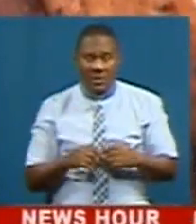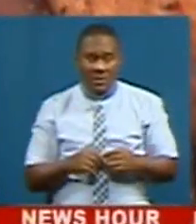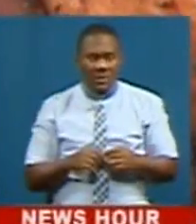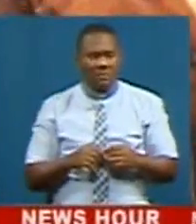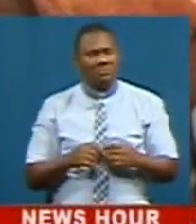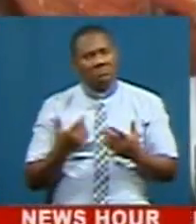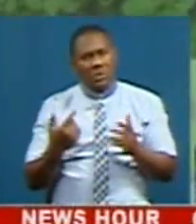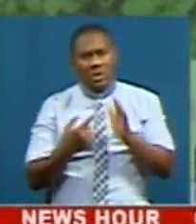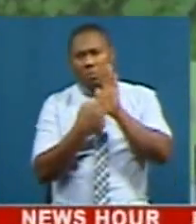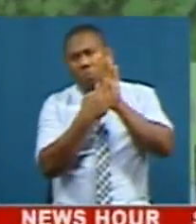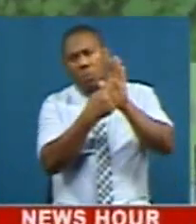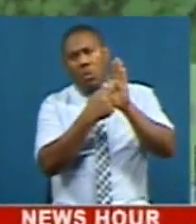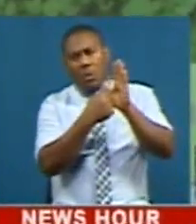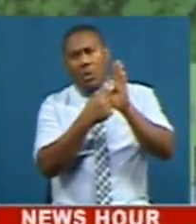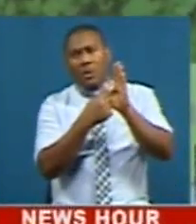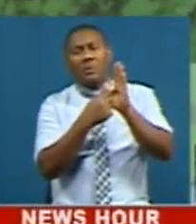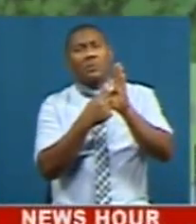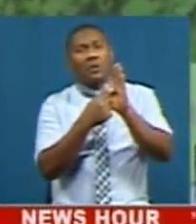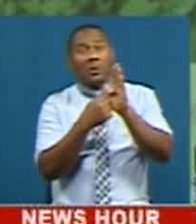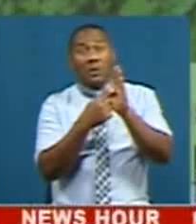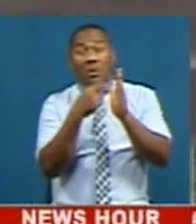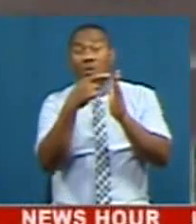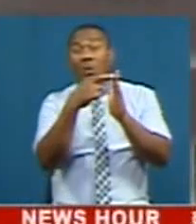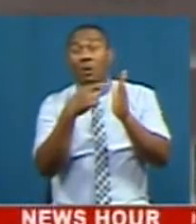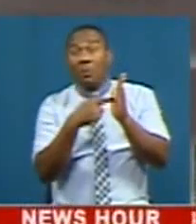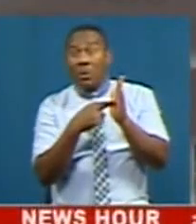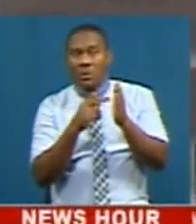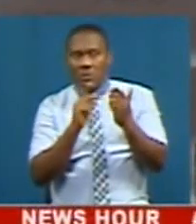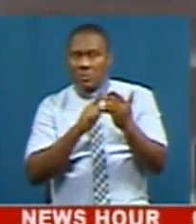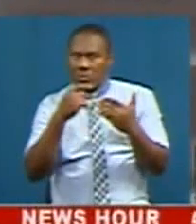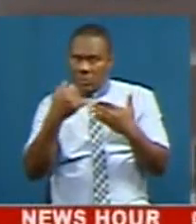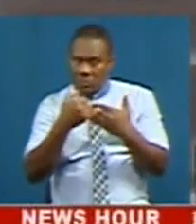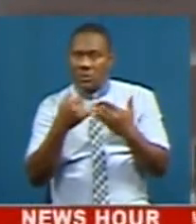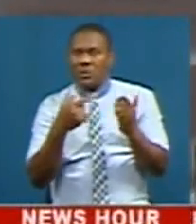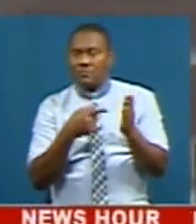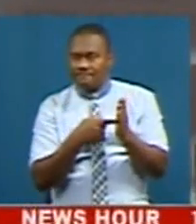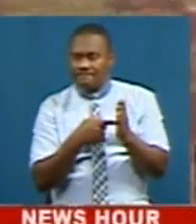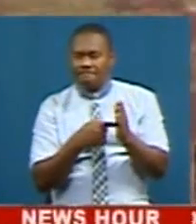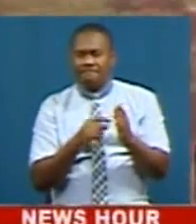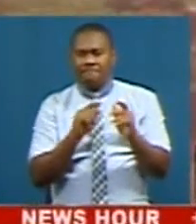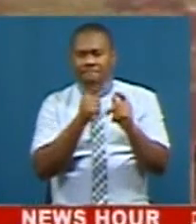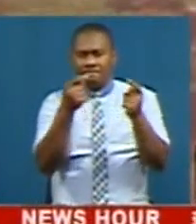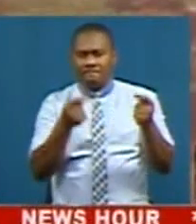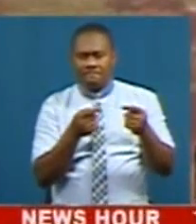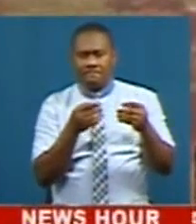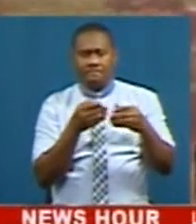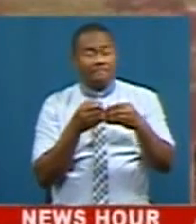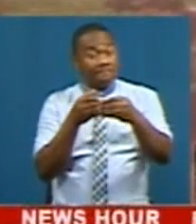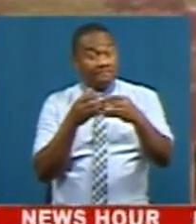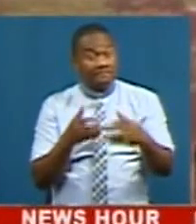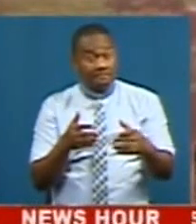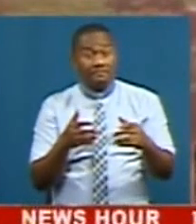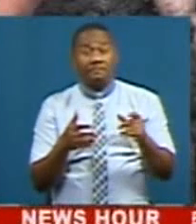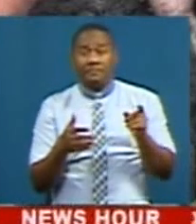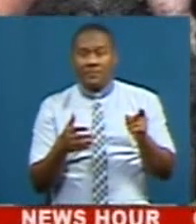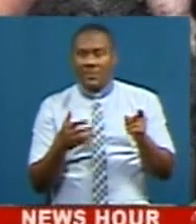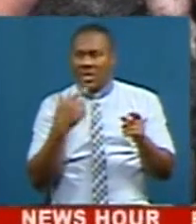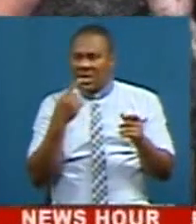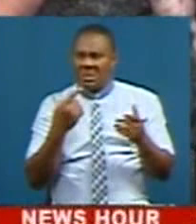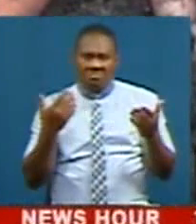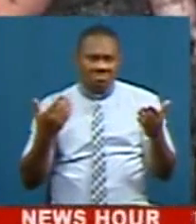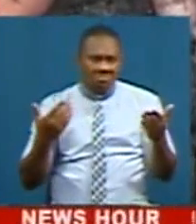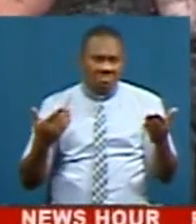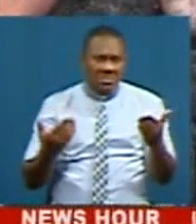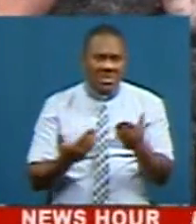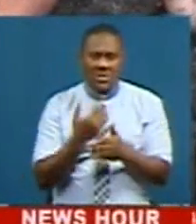PowerPoint presentation with a detailed report on the project to the committee. The team leader, Dr. NSBF, said, the new sweet potatoes